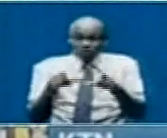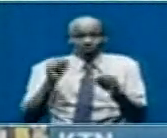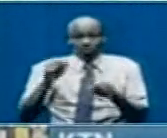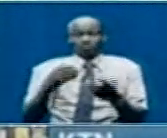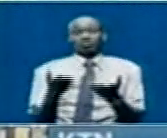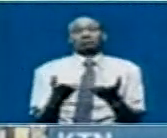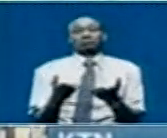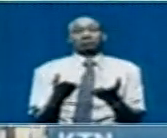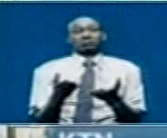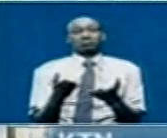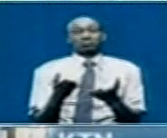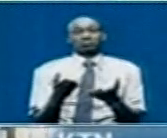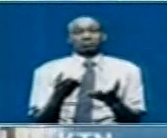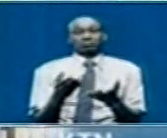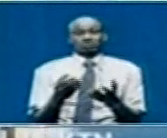stand.